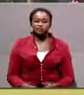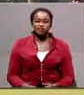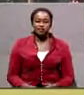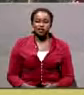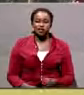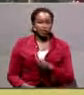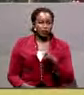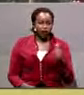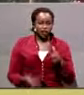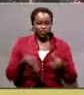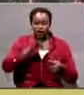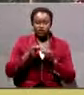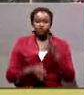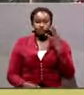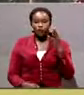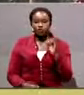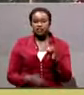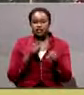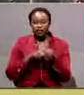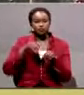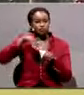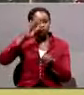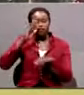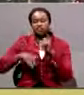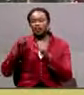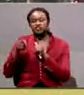even 50 times more